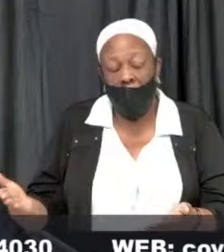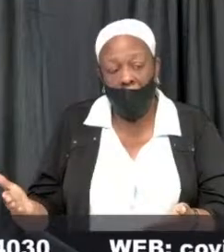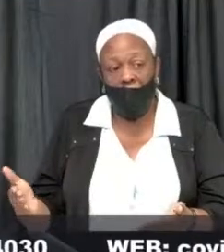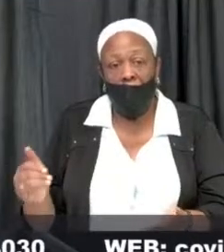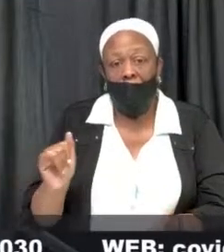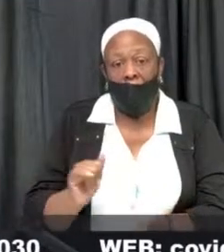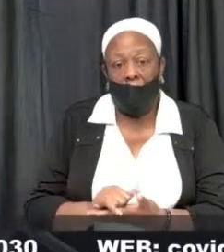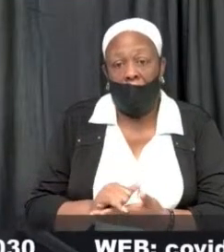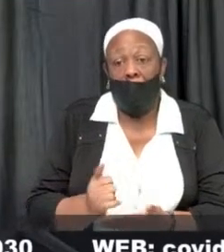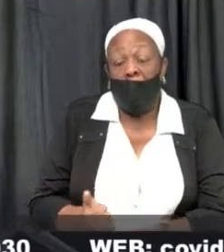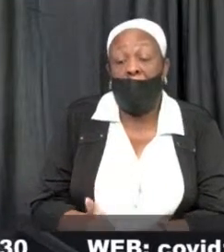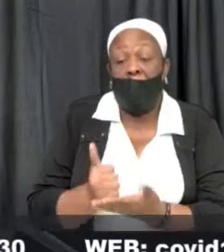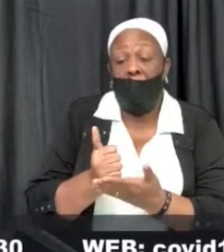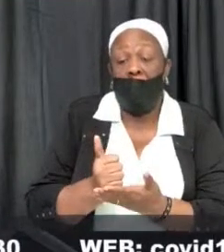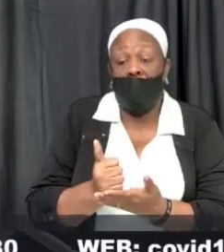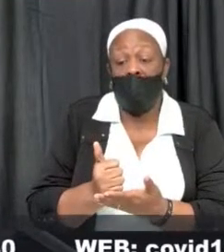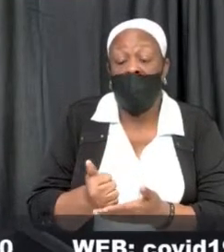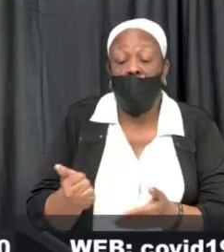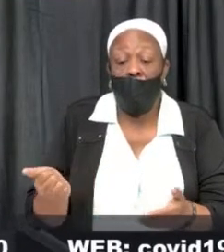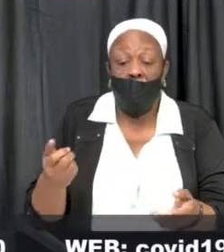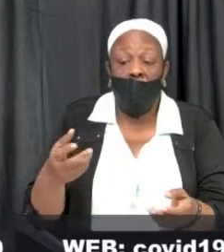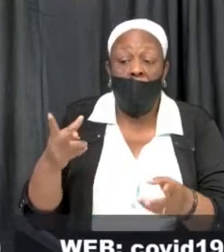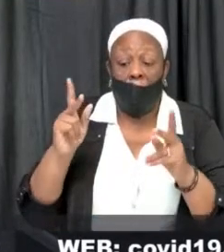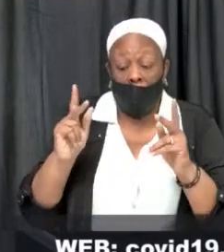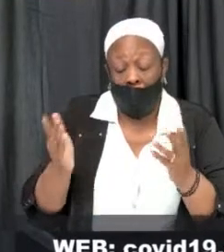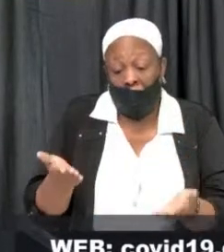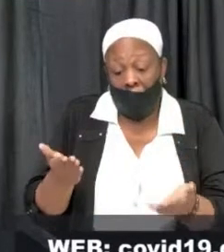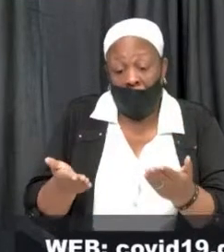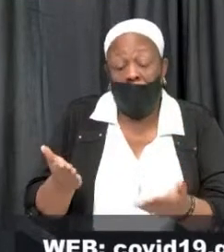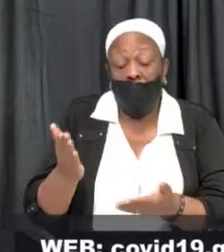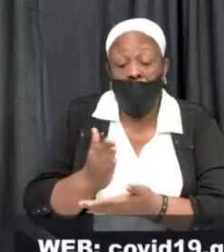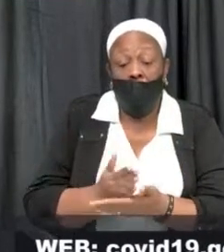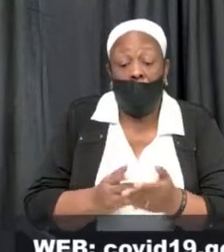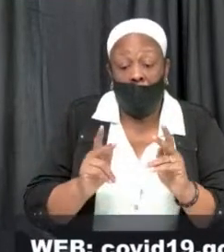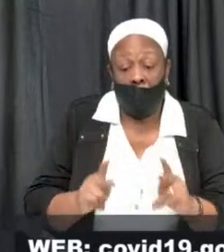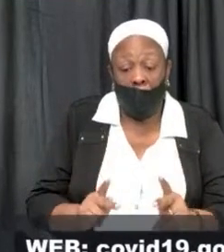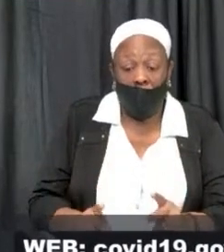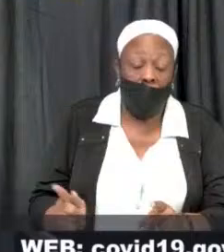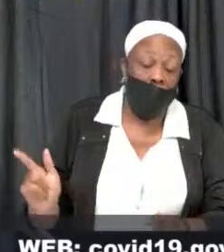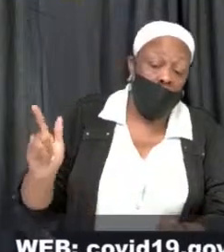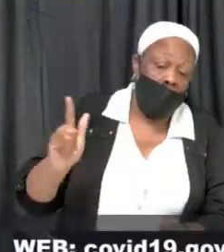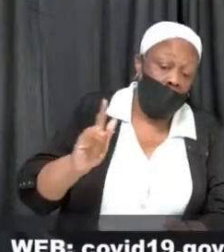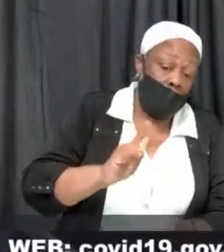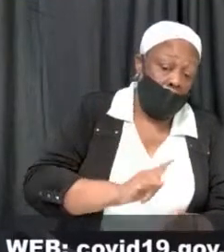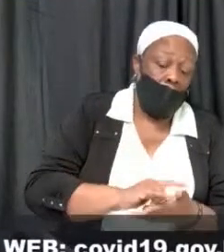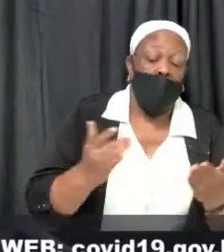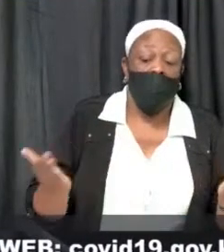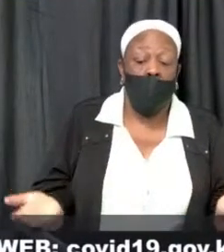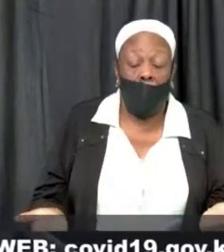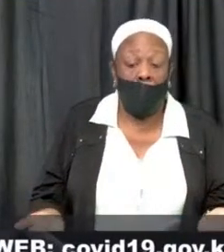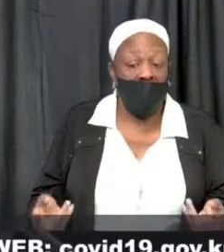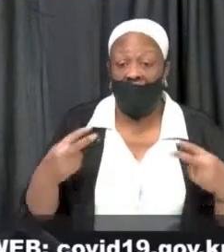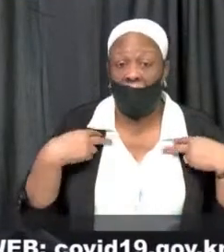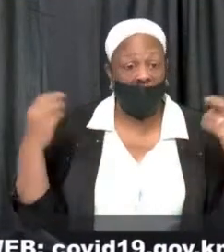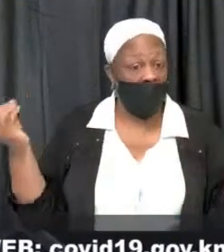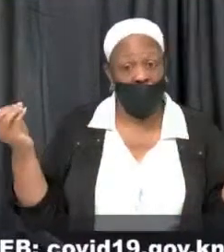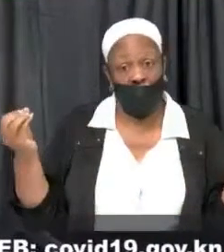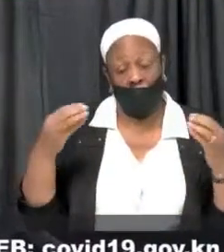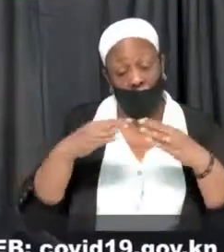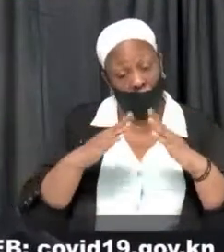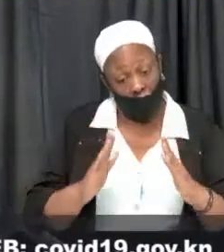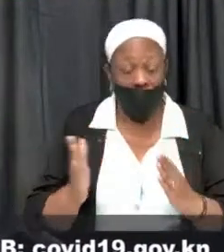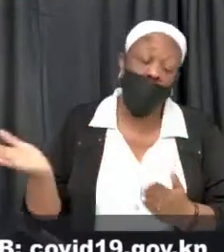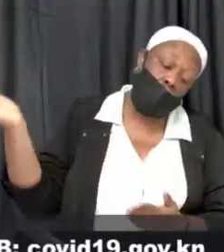plans as we prepare to receive displaced persons from St. Vincent and the Grenadines. To